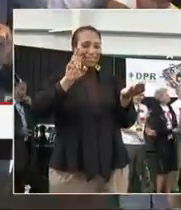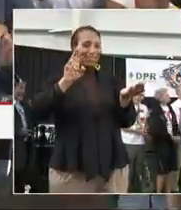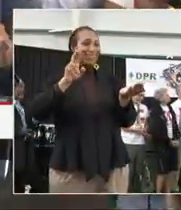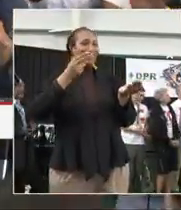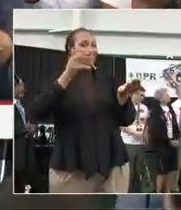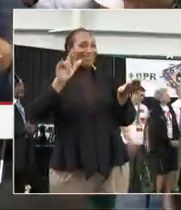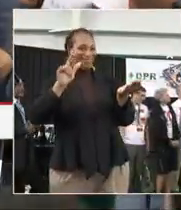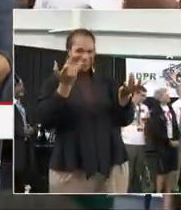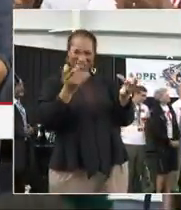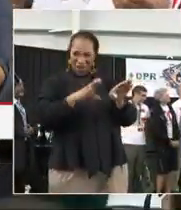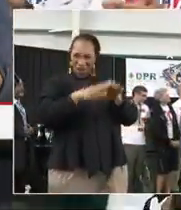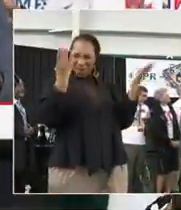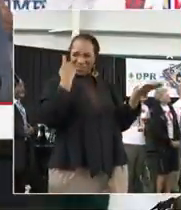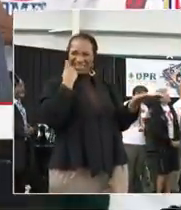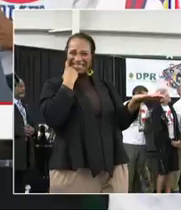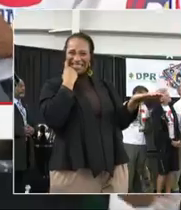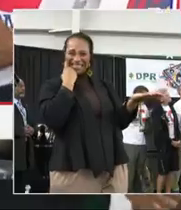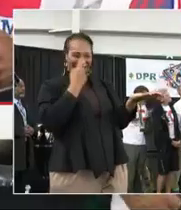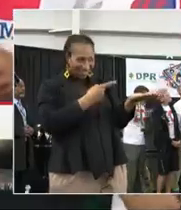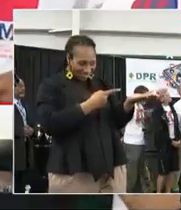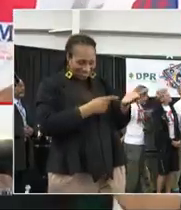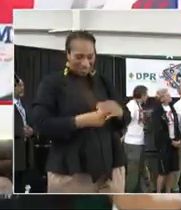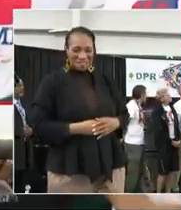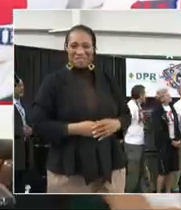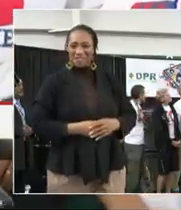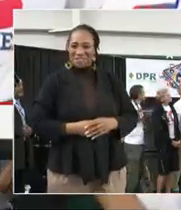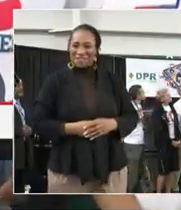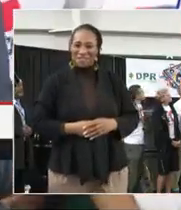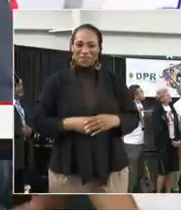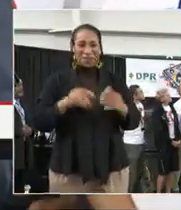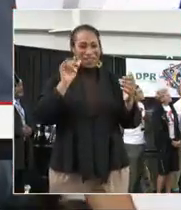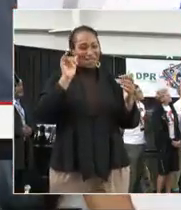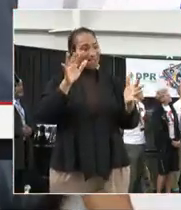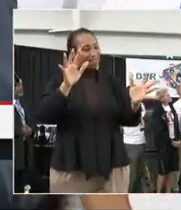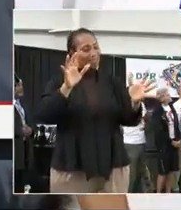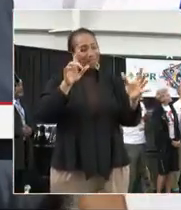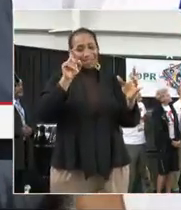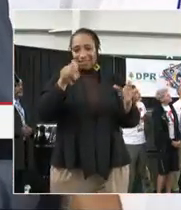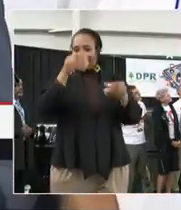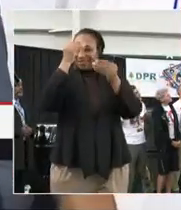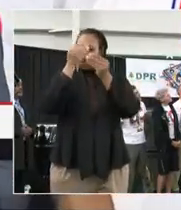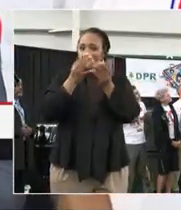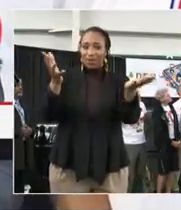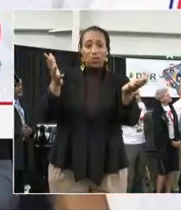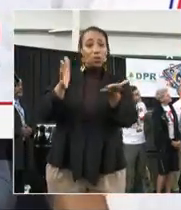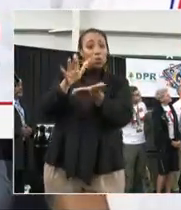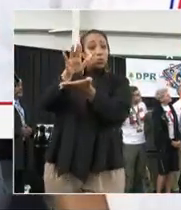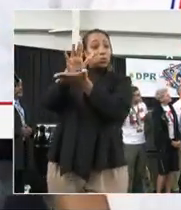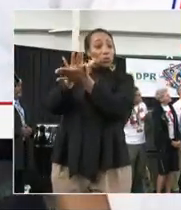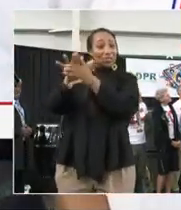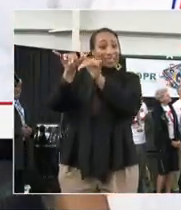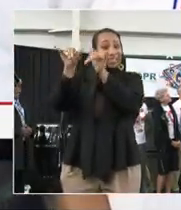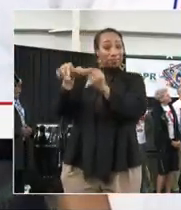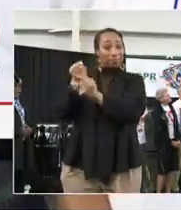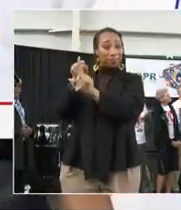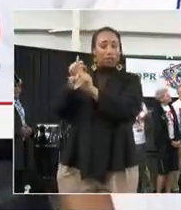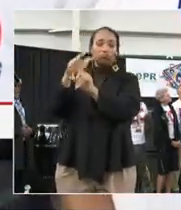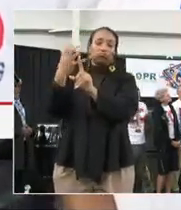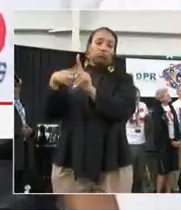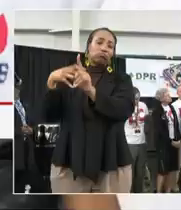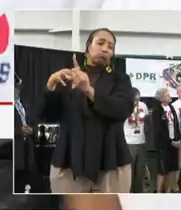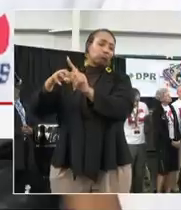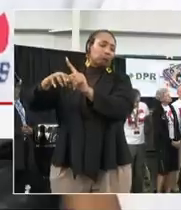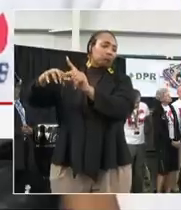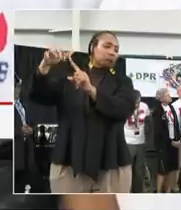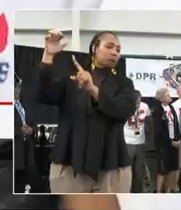I gotta tell you, we would make our school system the best urban school district and the